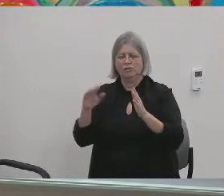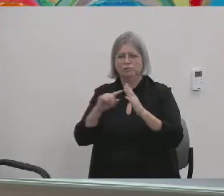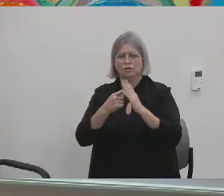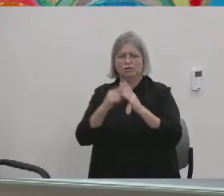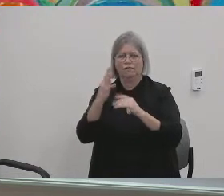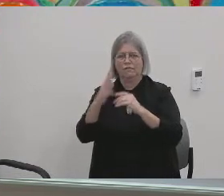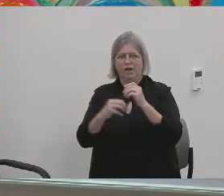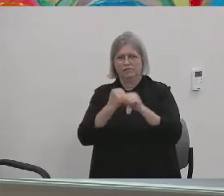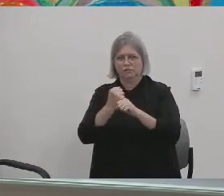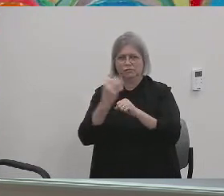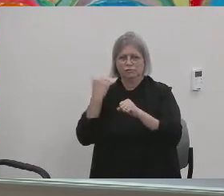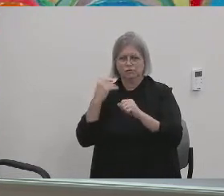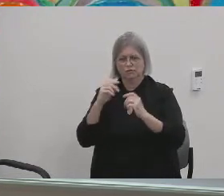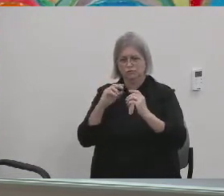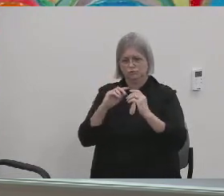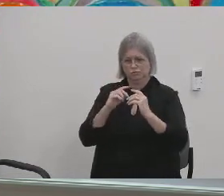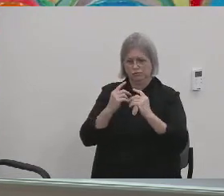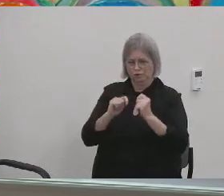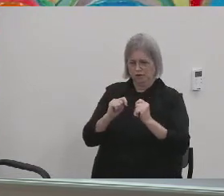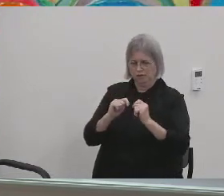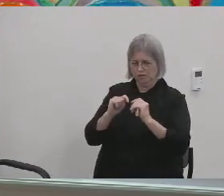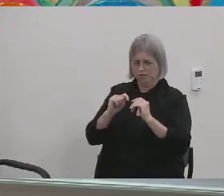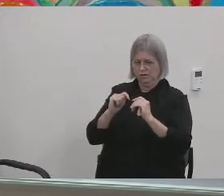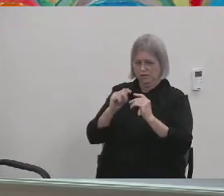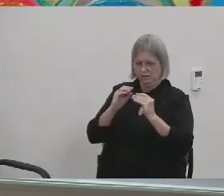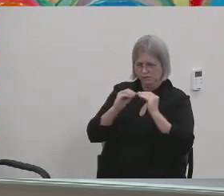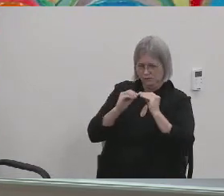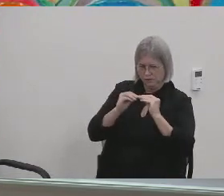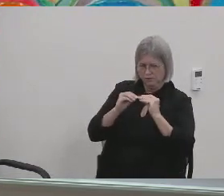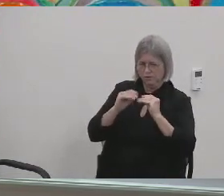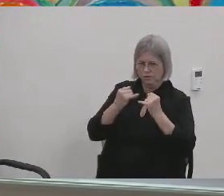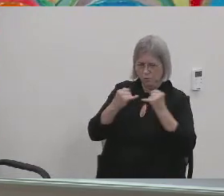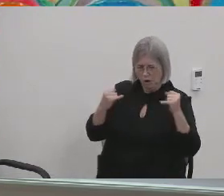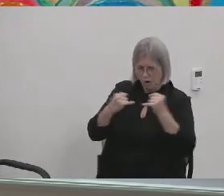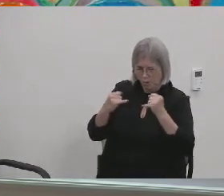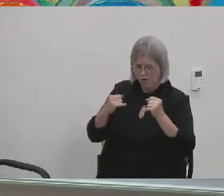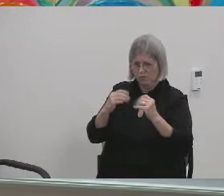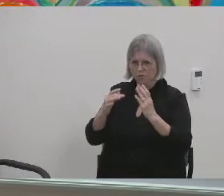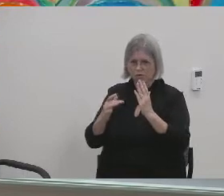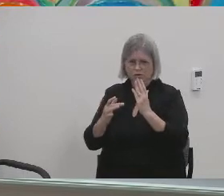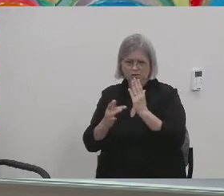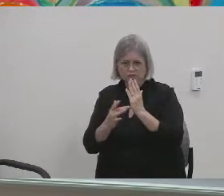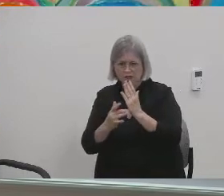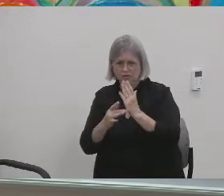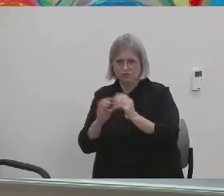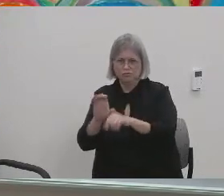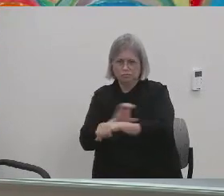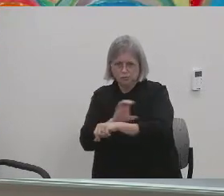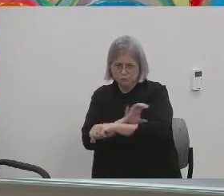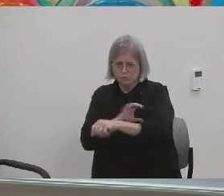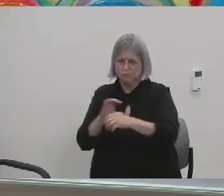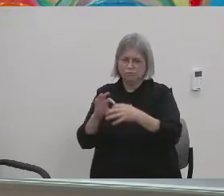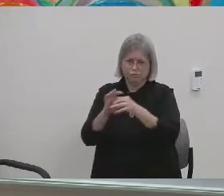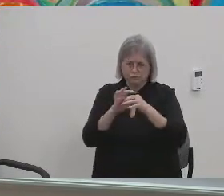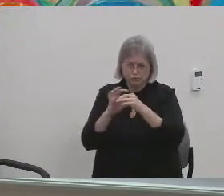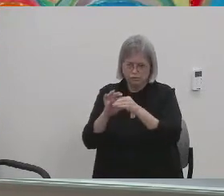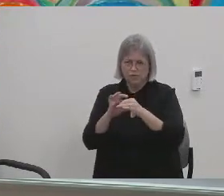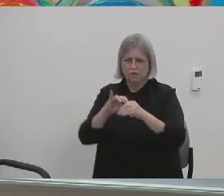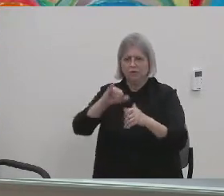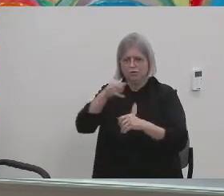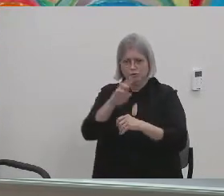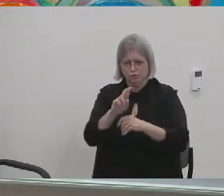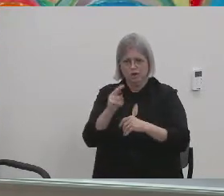started with getting everything correct and right in the walls, and getting the wiring right, and getting the access points and wireless, getting the junior high ready for